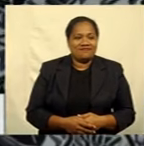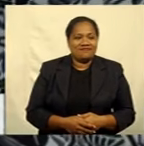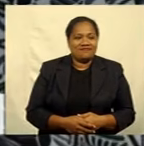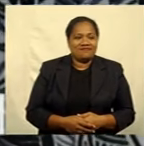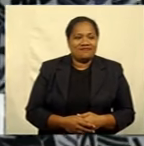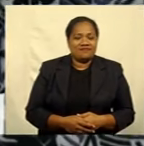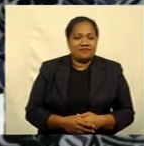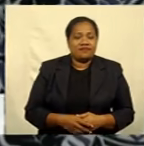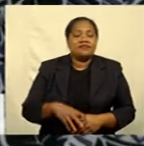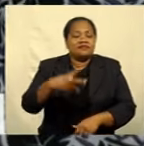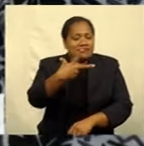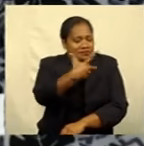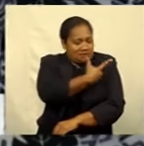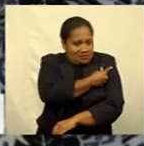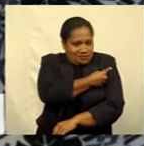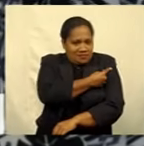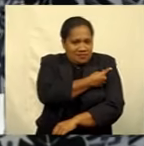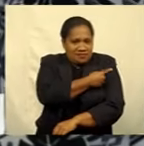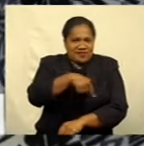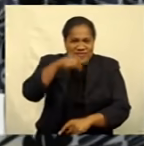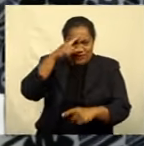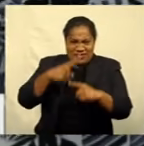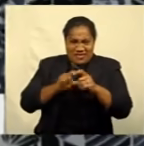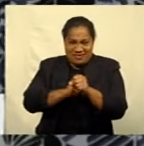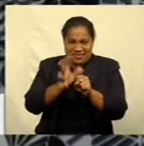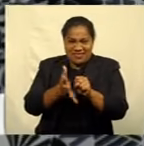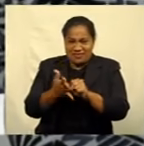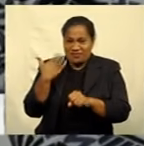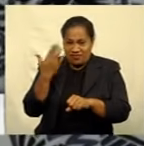And get vaccinated, says former patient.